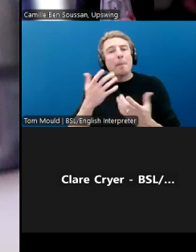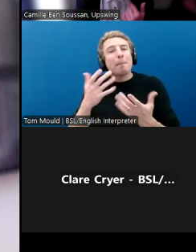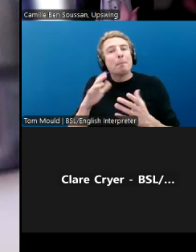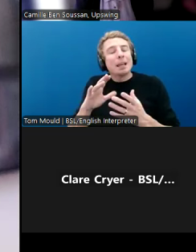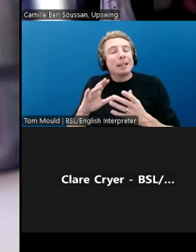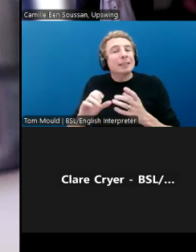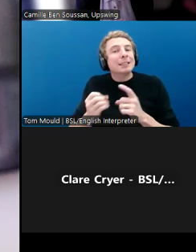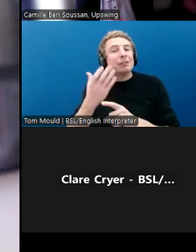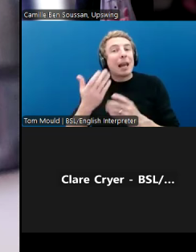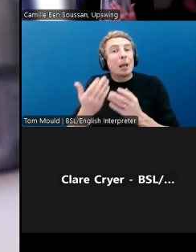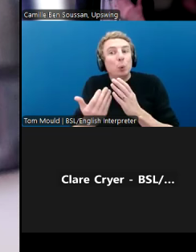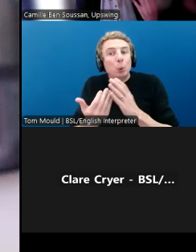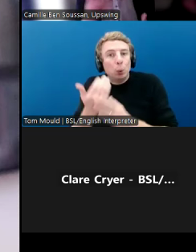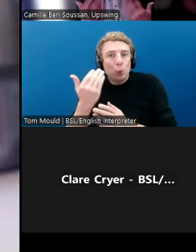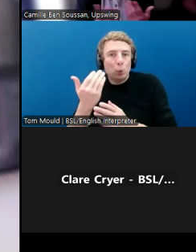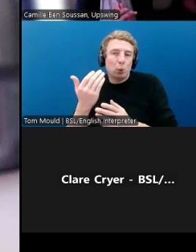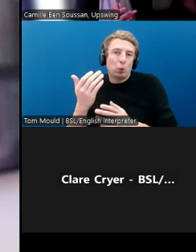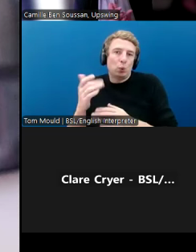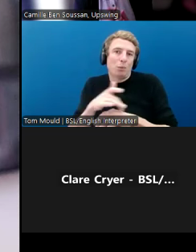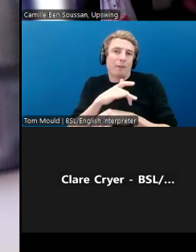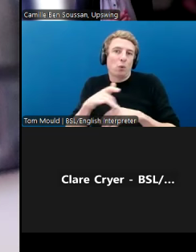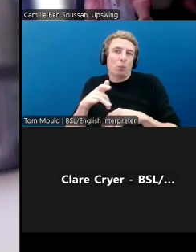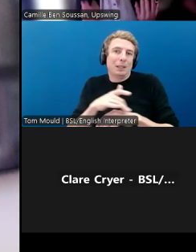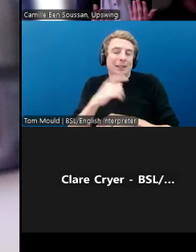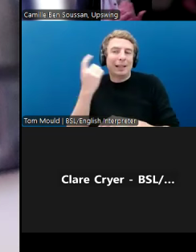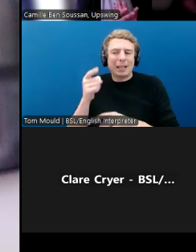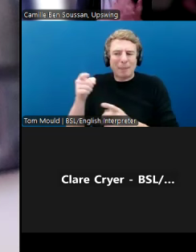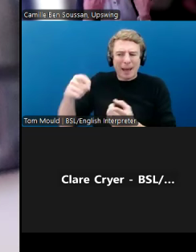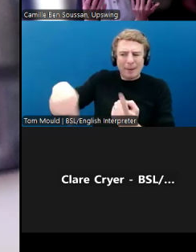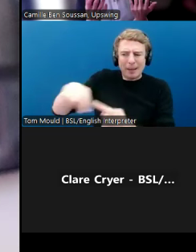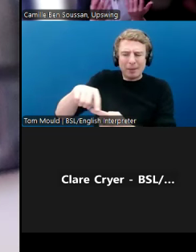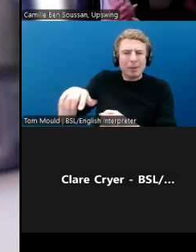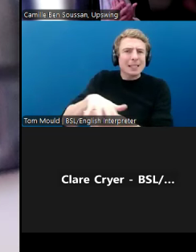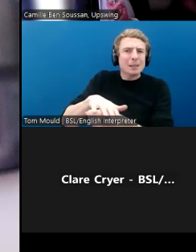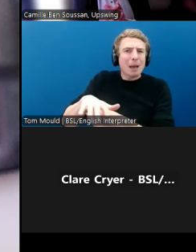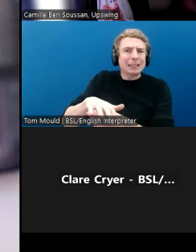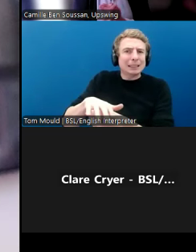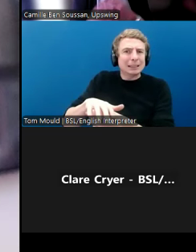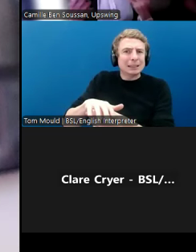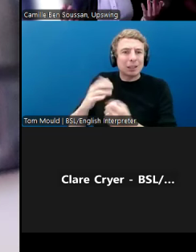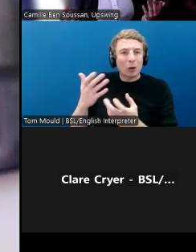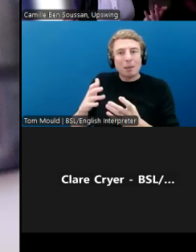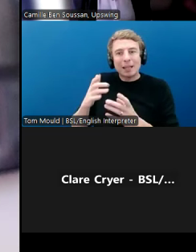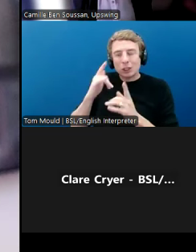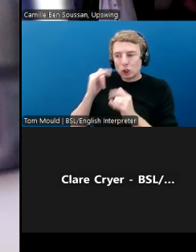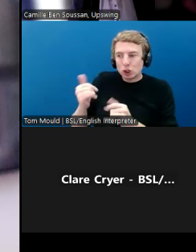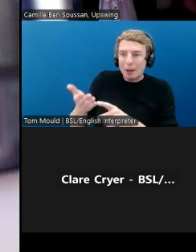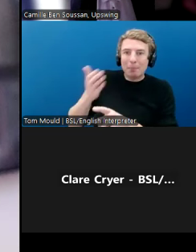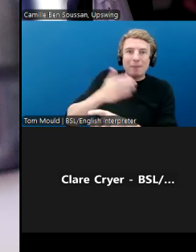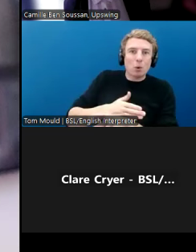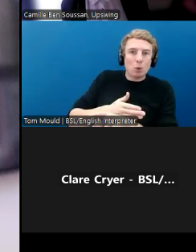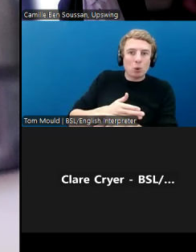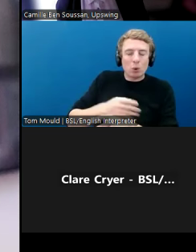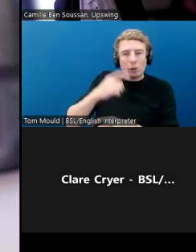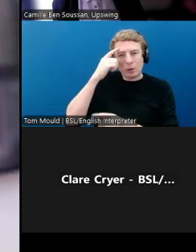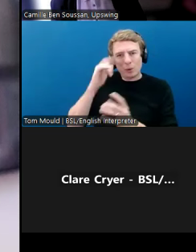spaces that were available. So going back to checking the spaces ahead of time and thinking you might have to